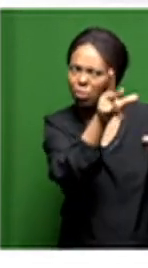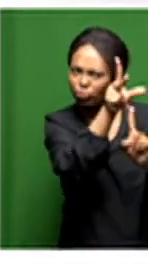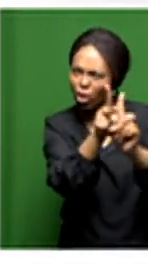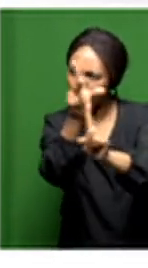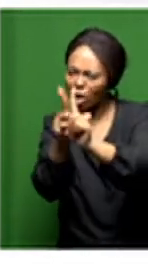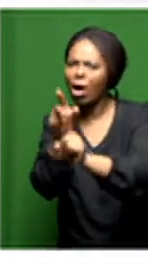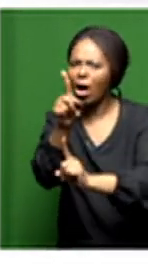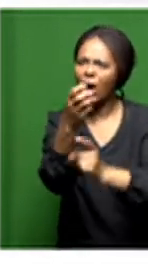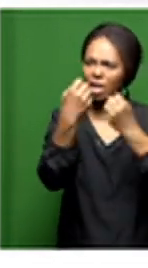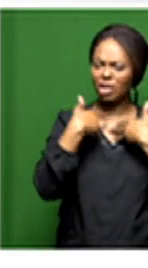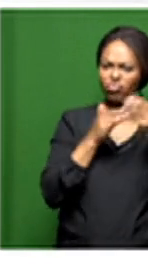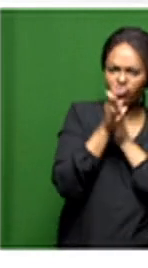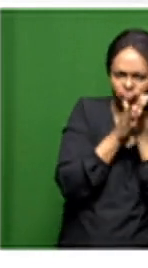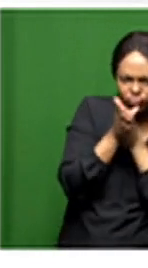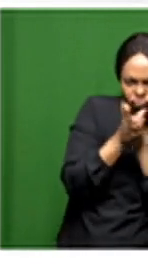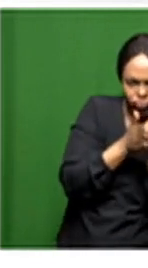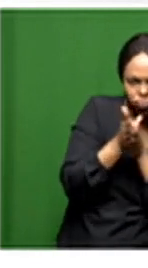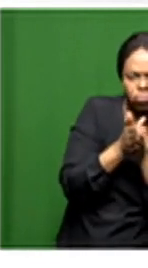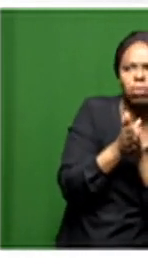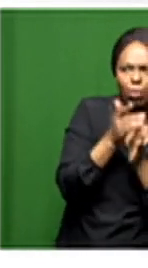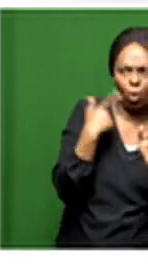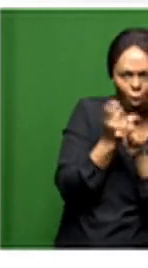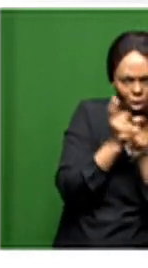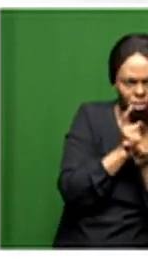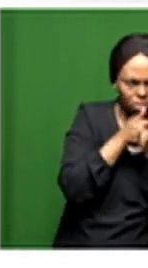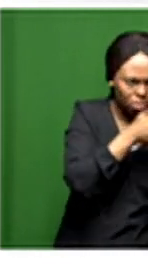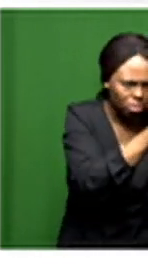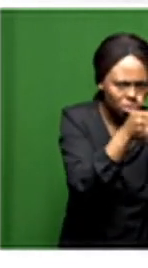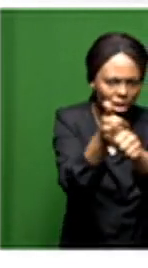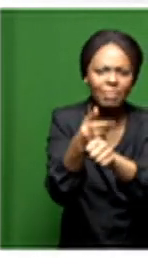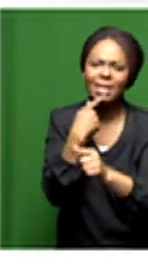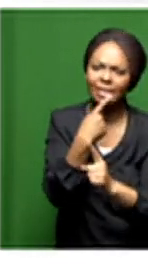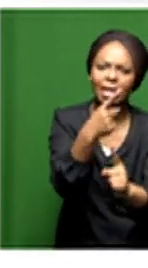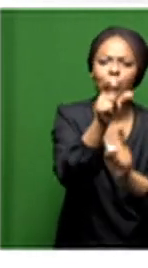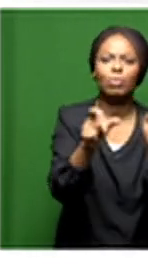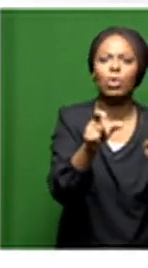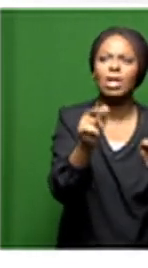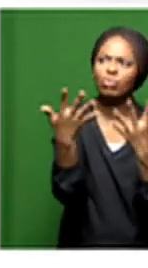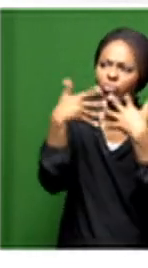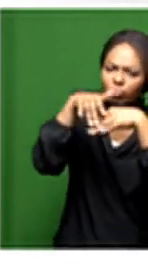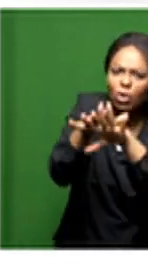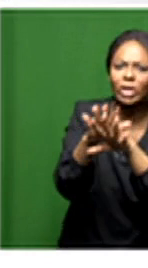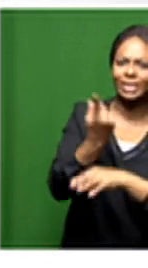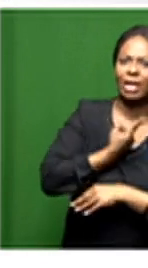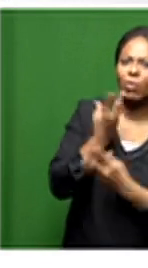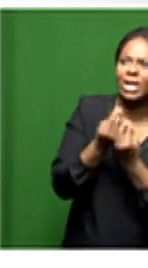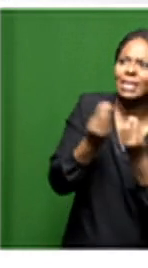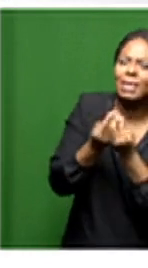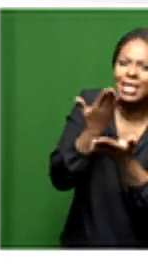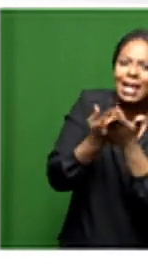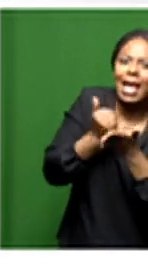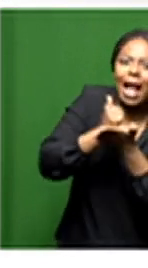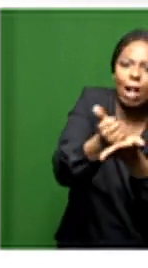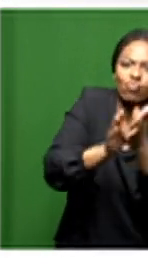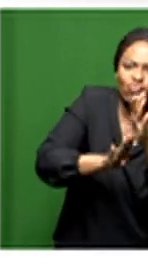motivated me. The reason is because I always say to people, surround yourself with things that are going to help you grow, because I advocate for